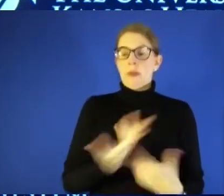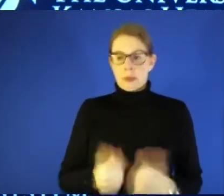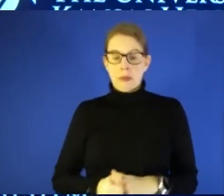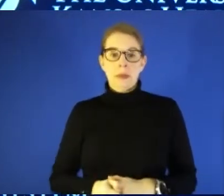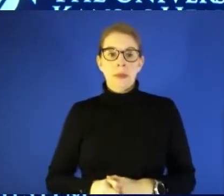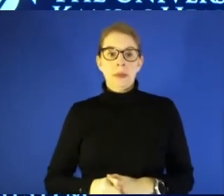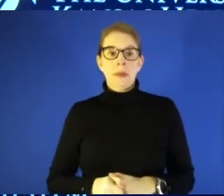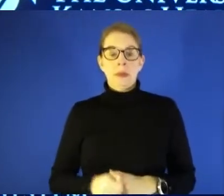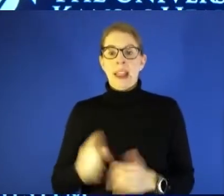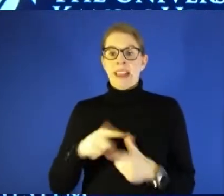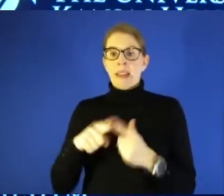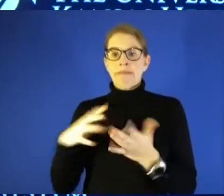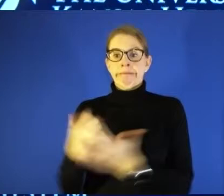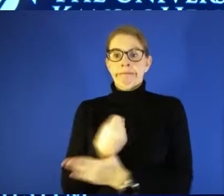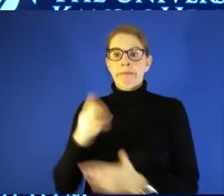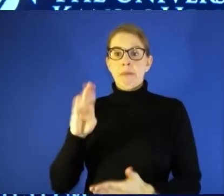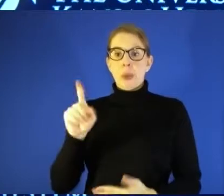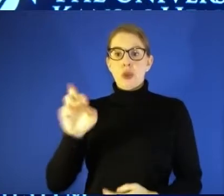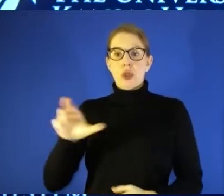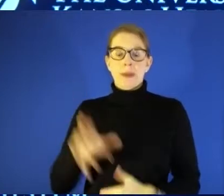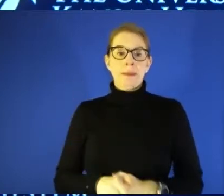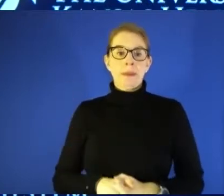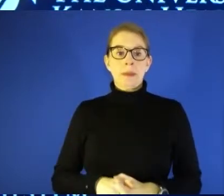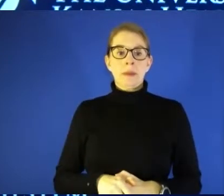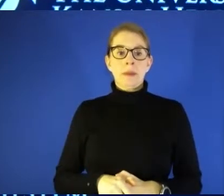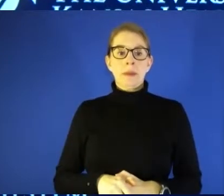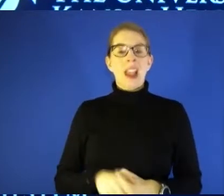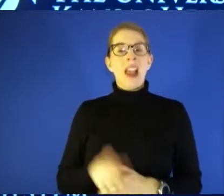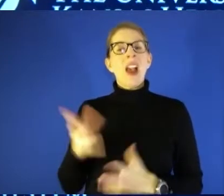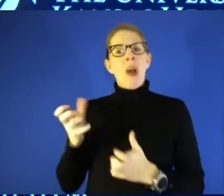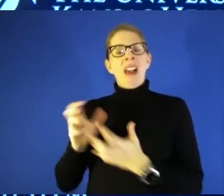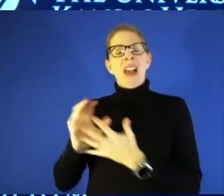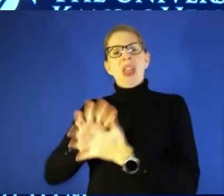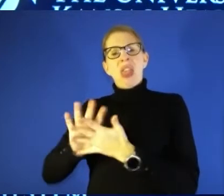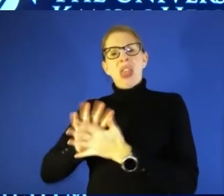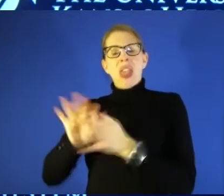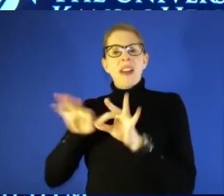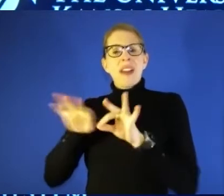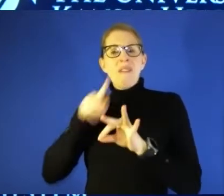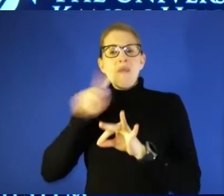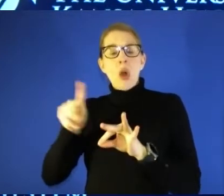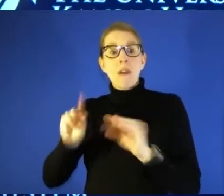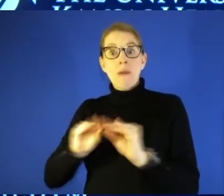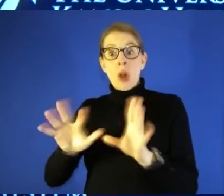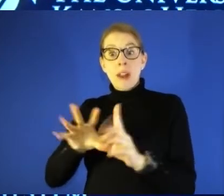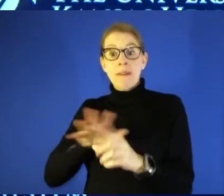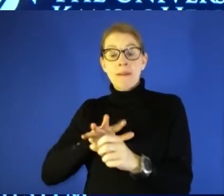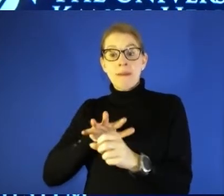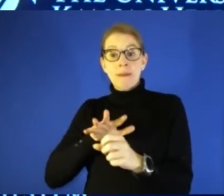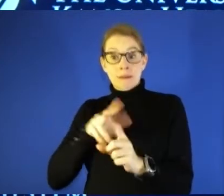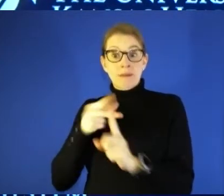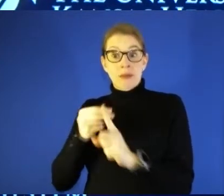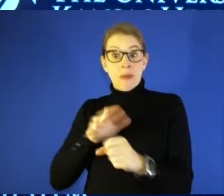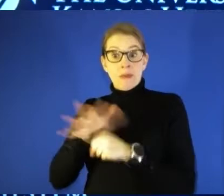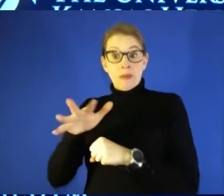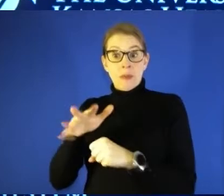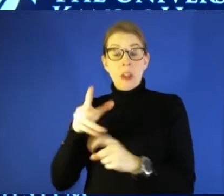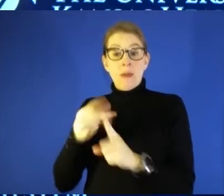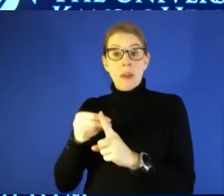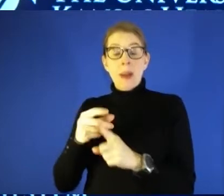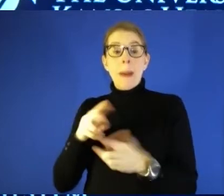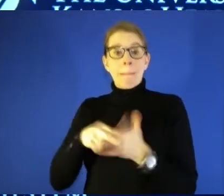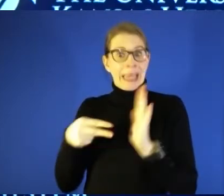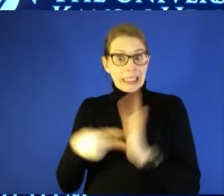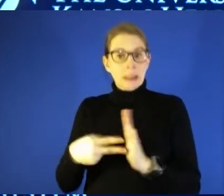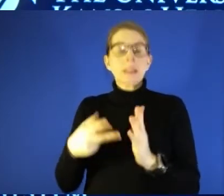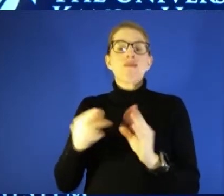cleared up or attempted to clear up what does fully vaccinated mean also makes it a little bit of a challenge. And I know you're going to ask some questions